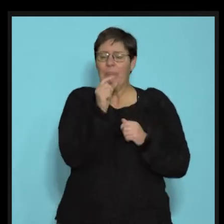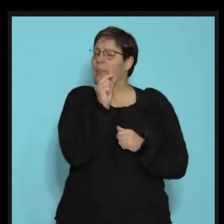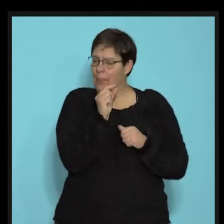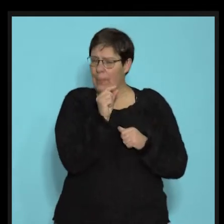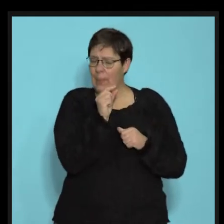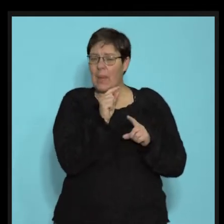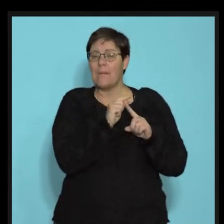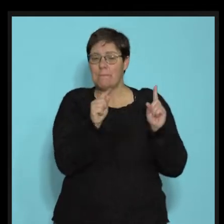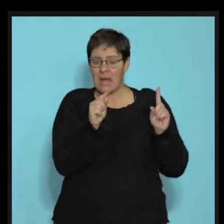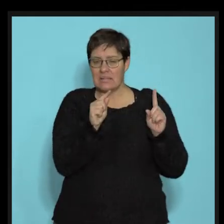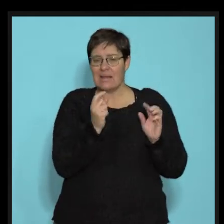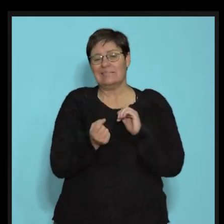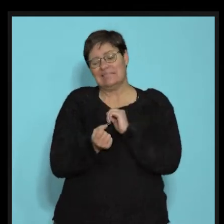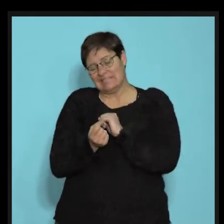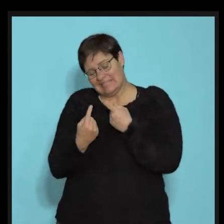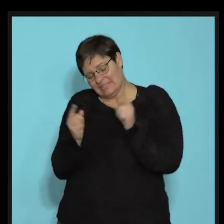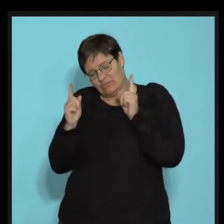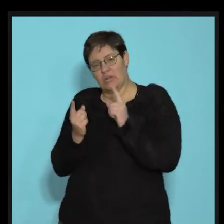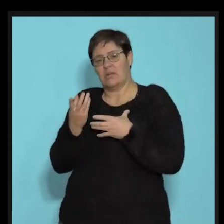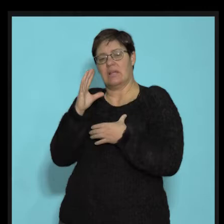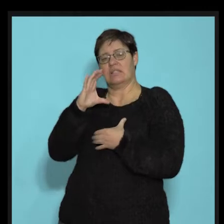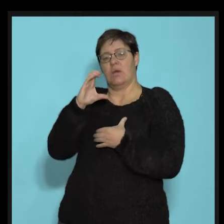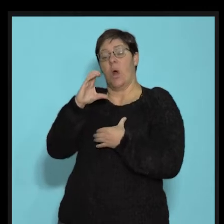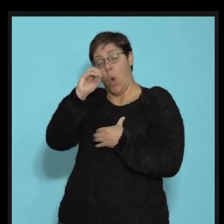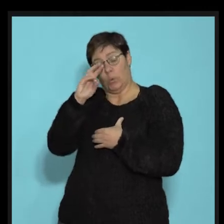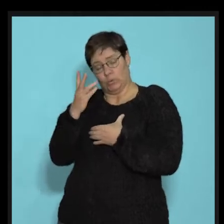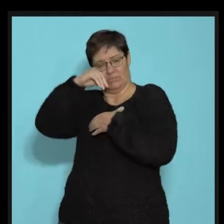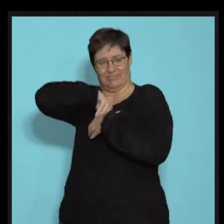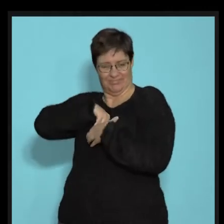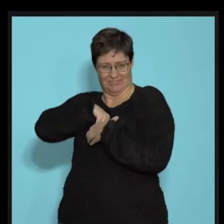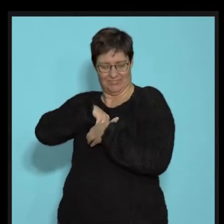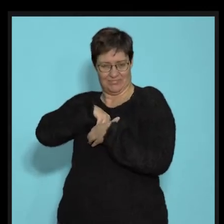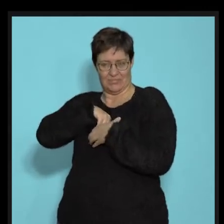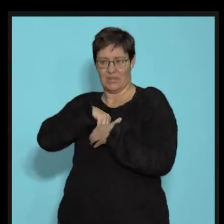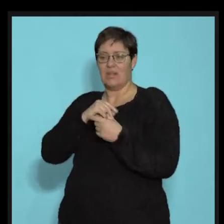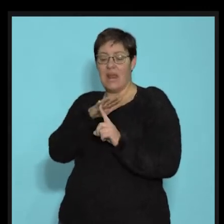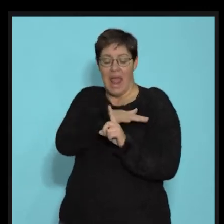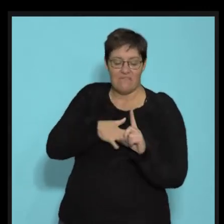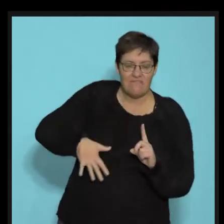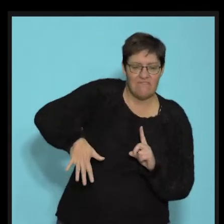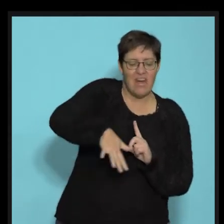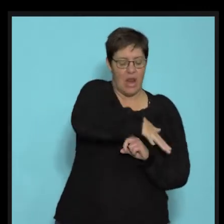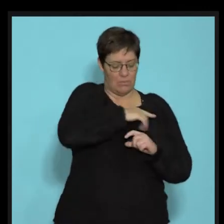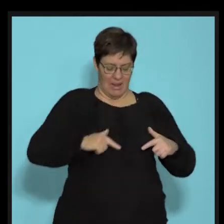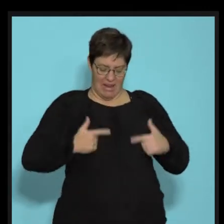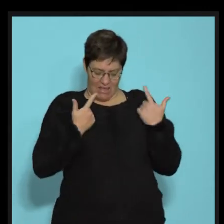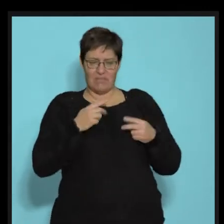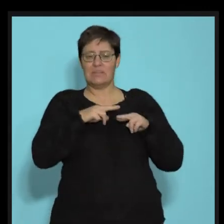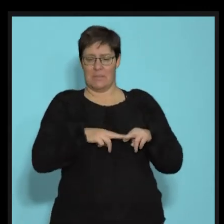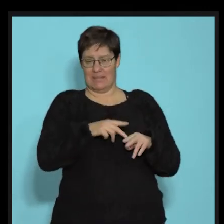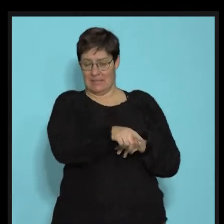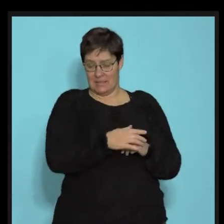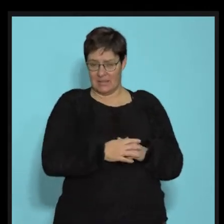small, but it's going to come up with a different way. And obviously, environment at which it lives. What do I mean by that? Say,